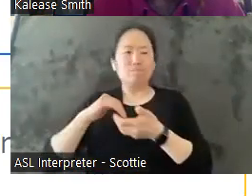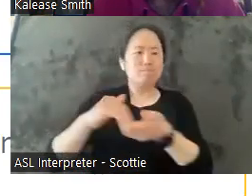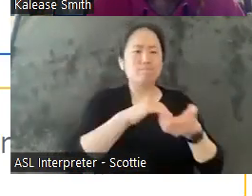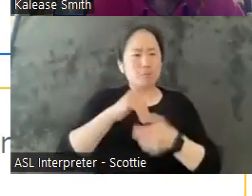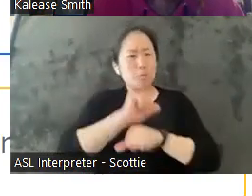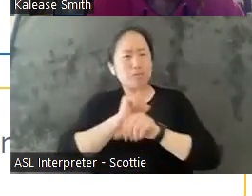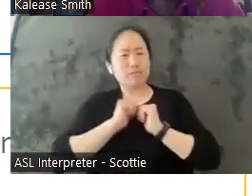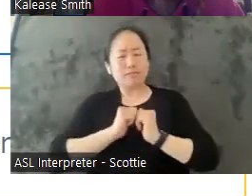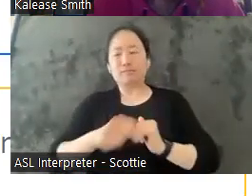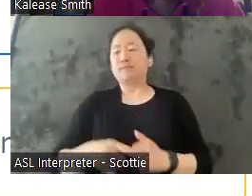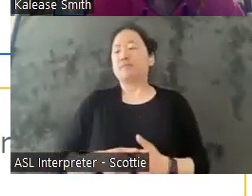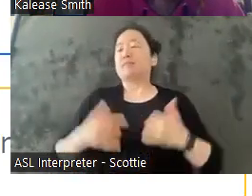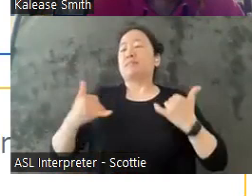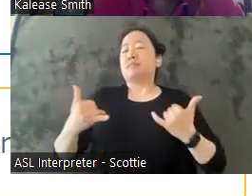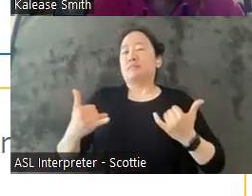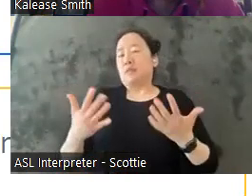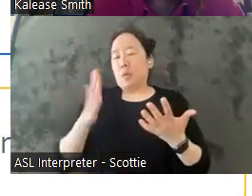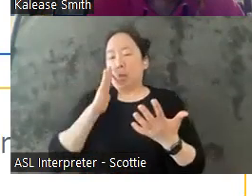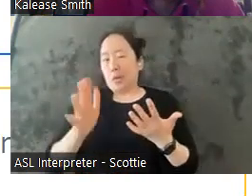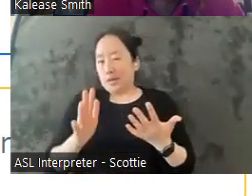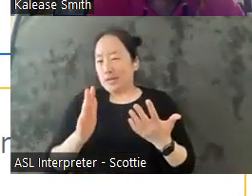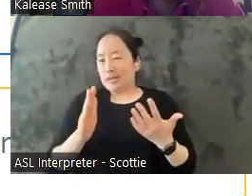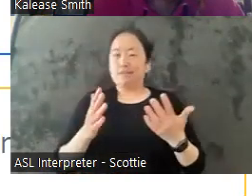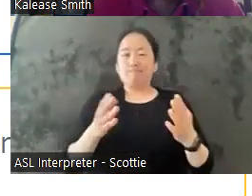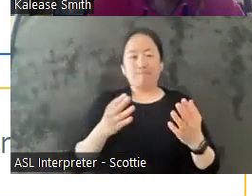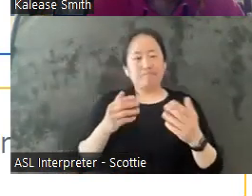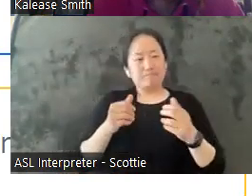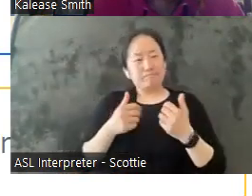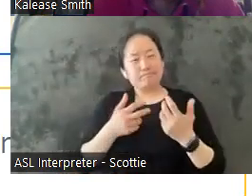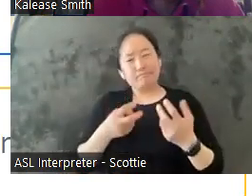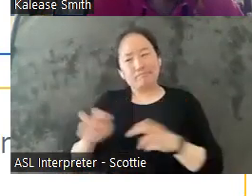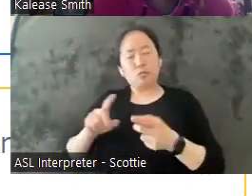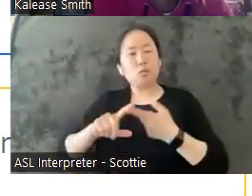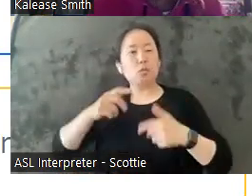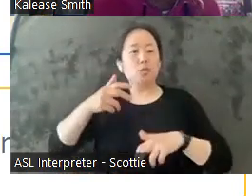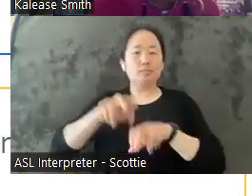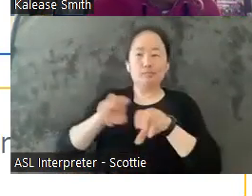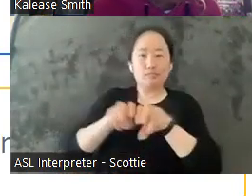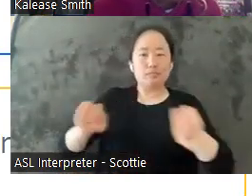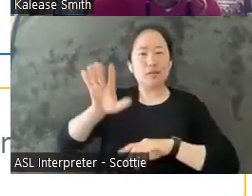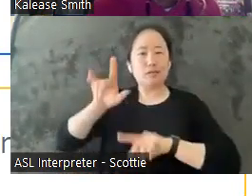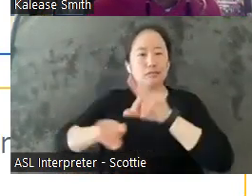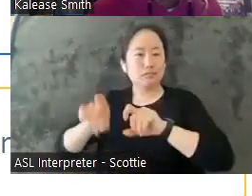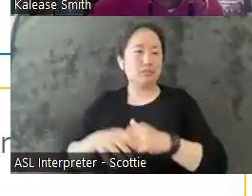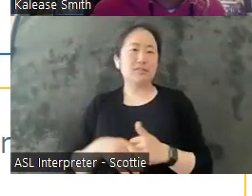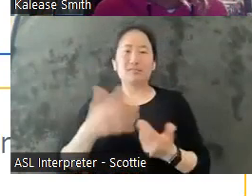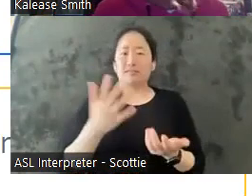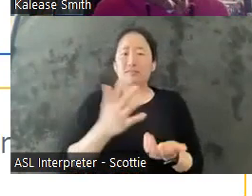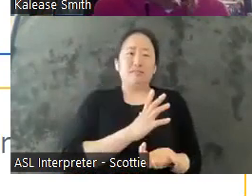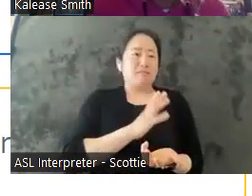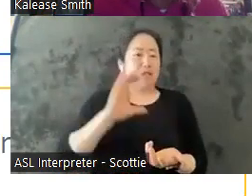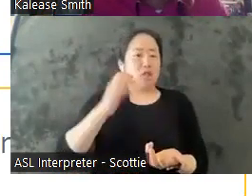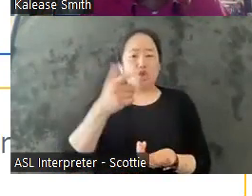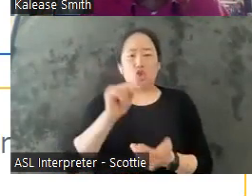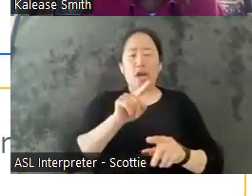questions for our panelists, but like I said, feel free to continue to ask questions in the chat. And if we have time at the end, I will present them